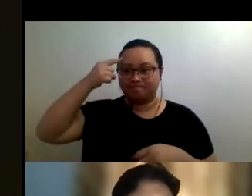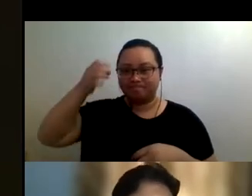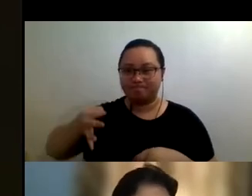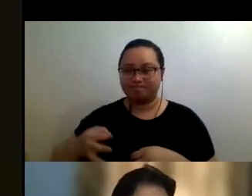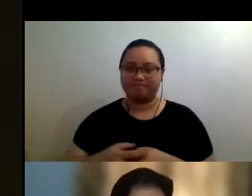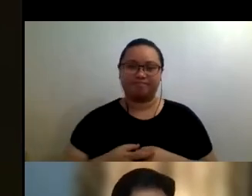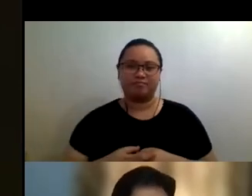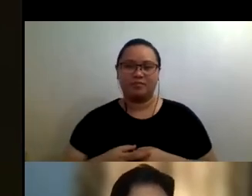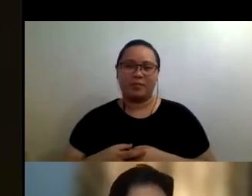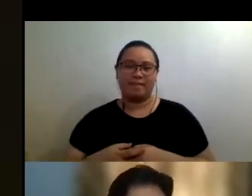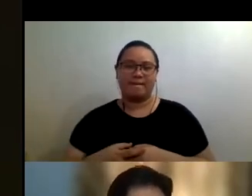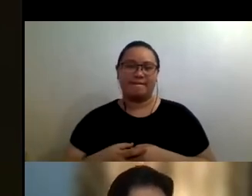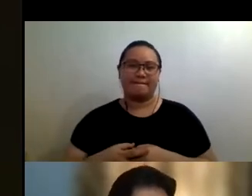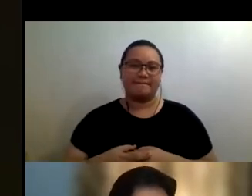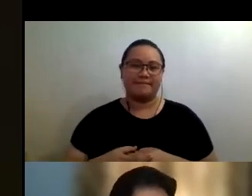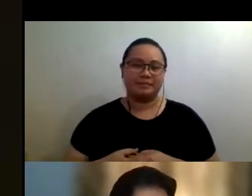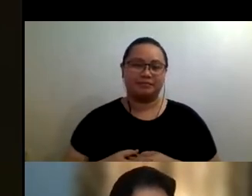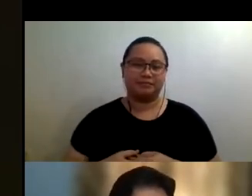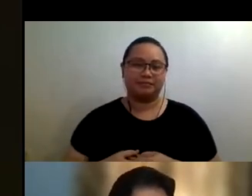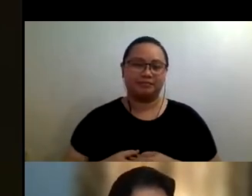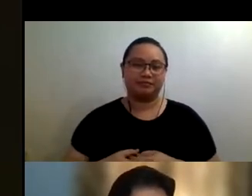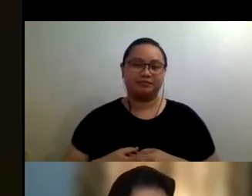This brings me to the second element.